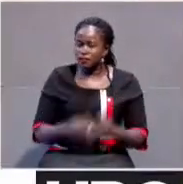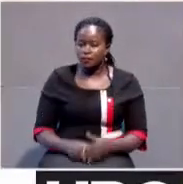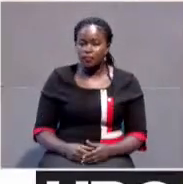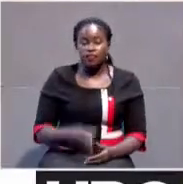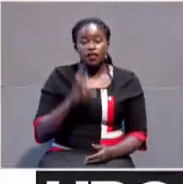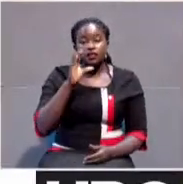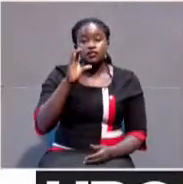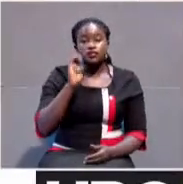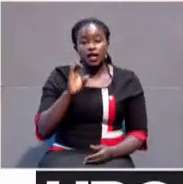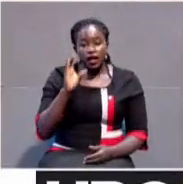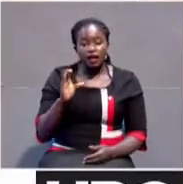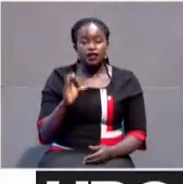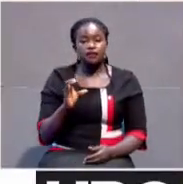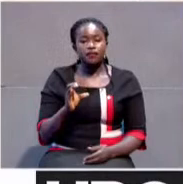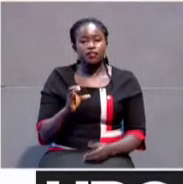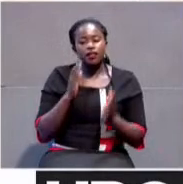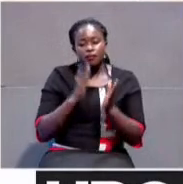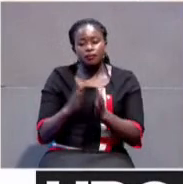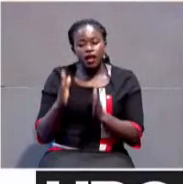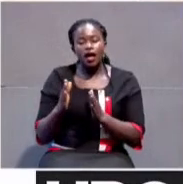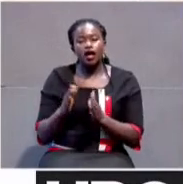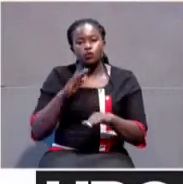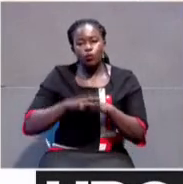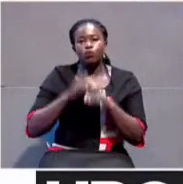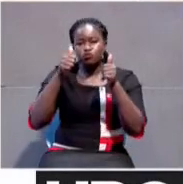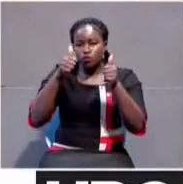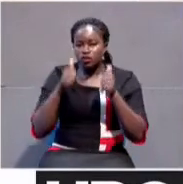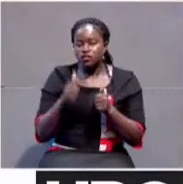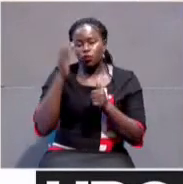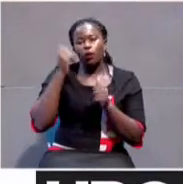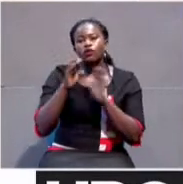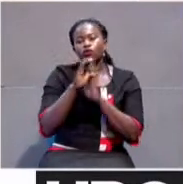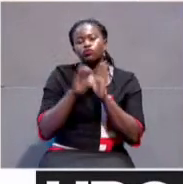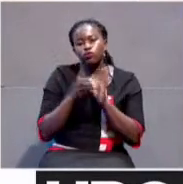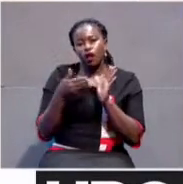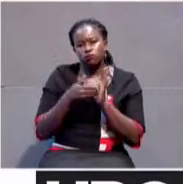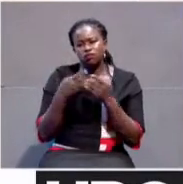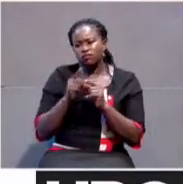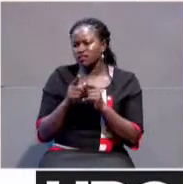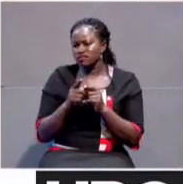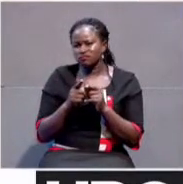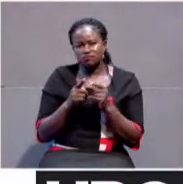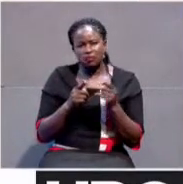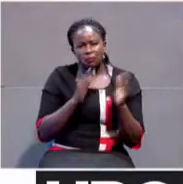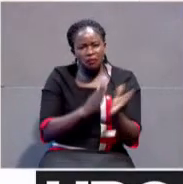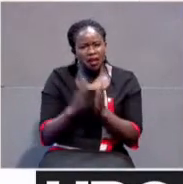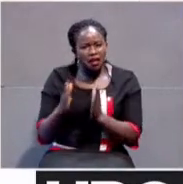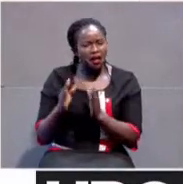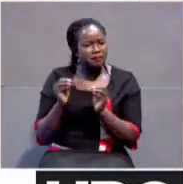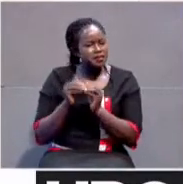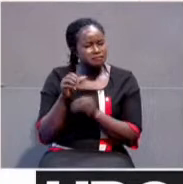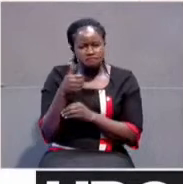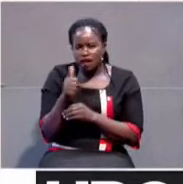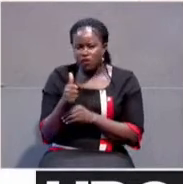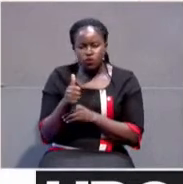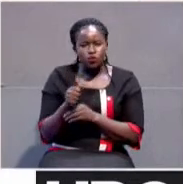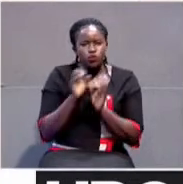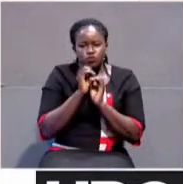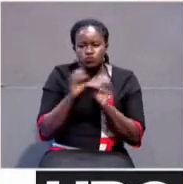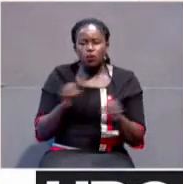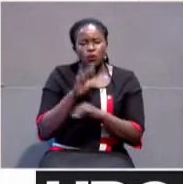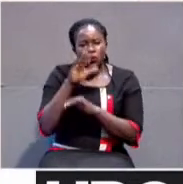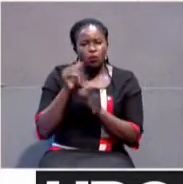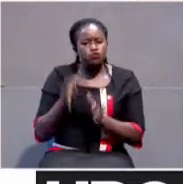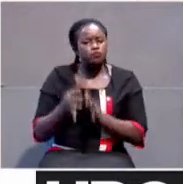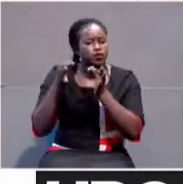meetings are called on notice because the Constitution provides for that. It has not been called. But here it is postponed. There was no call to postpone